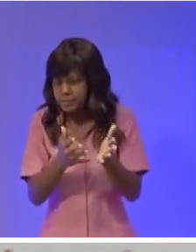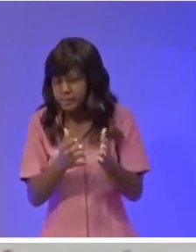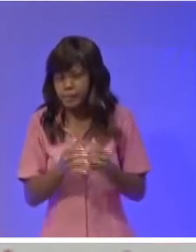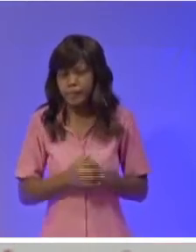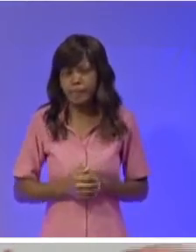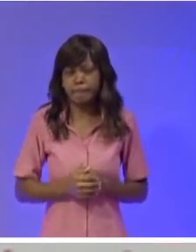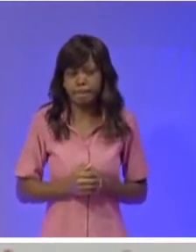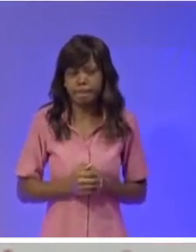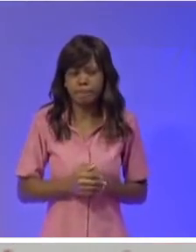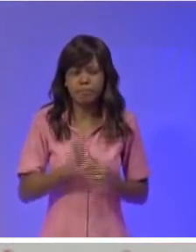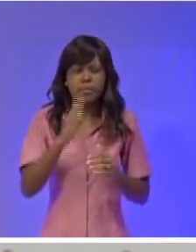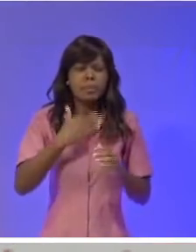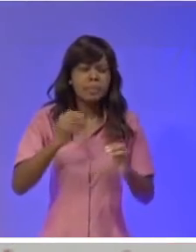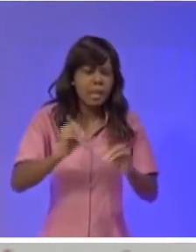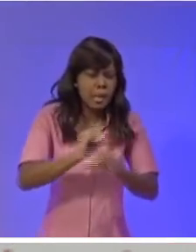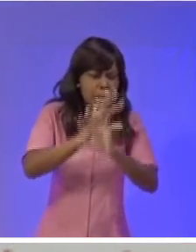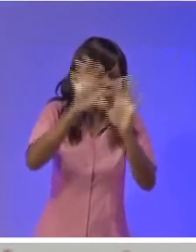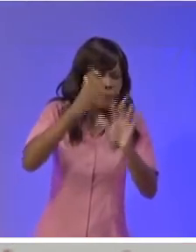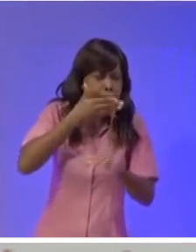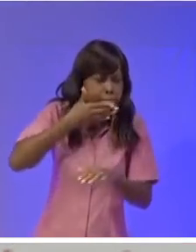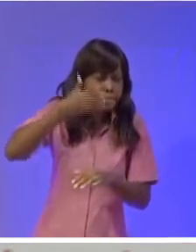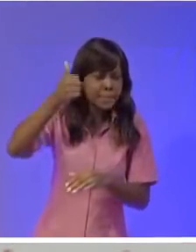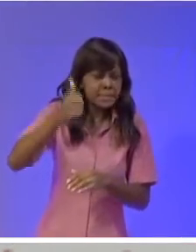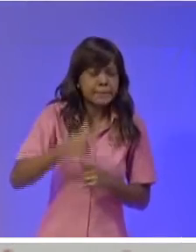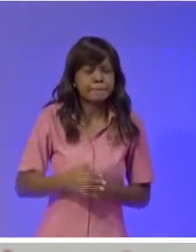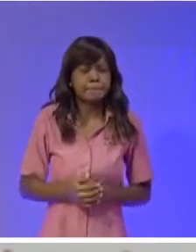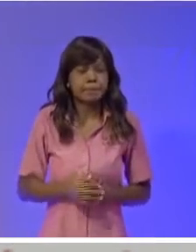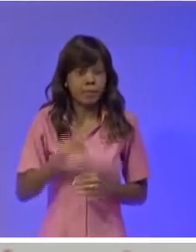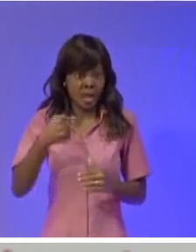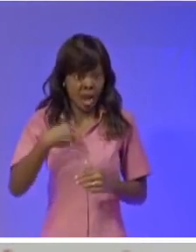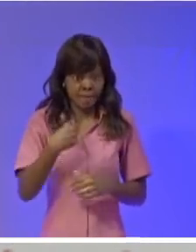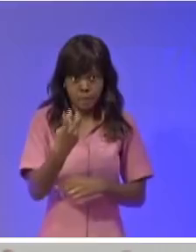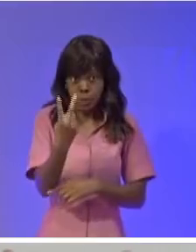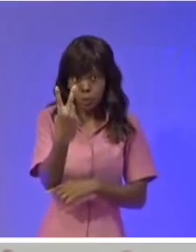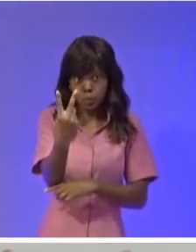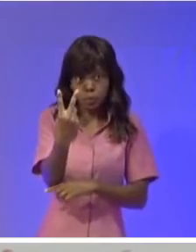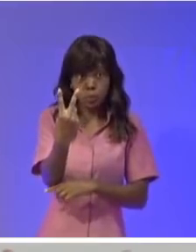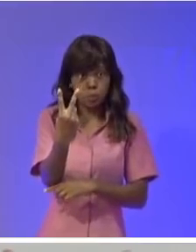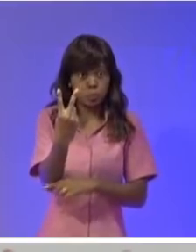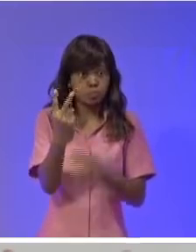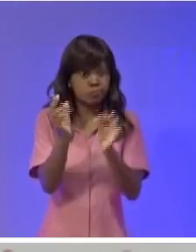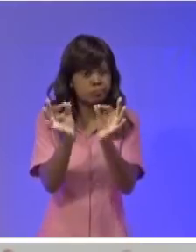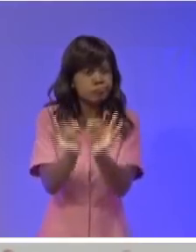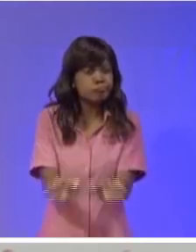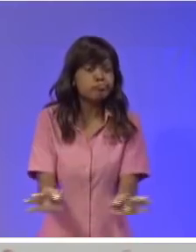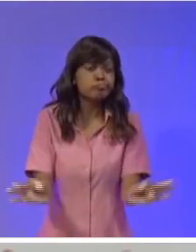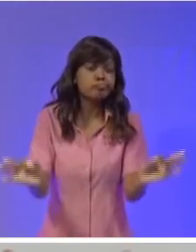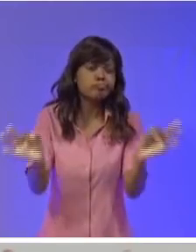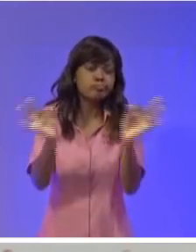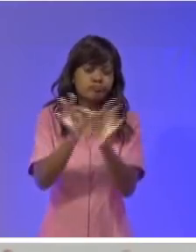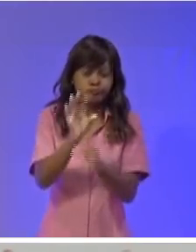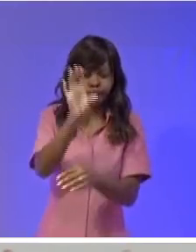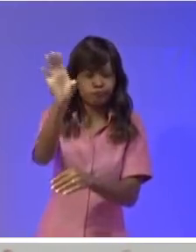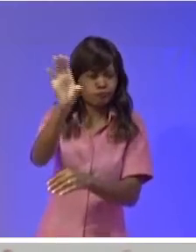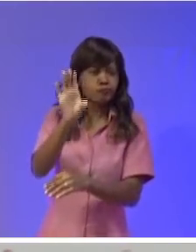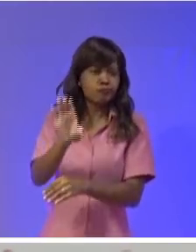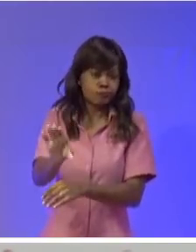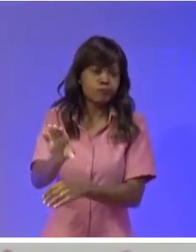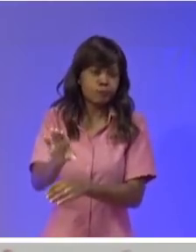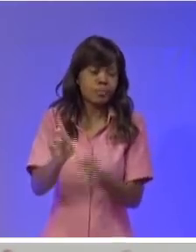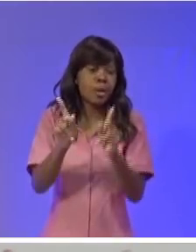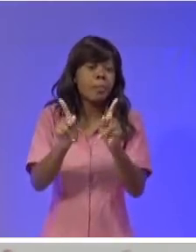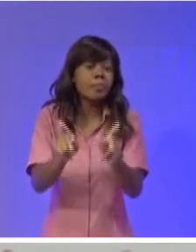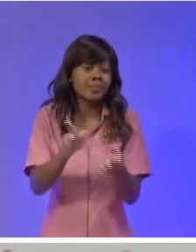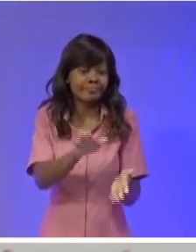detail. So generally, there's two main categories. So persons that would die with COVID and those who would die of COVID, meaning